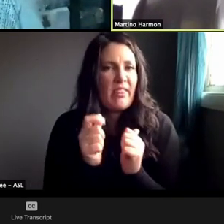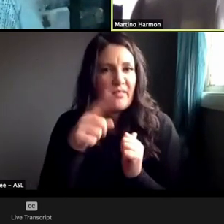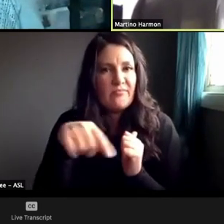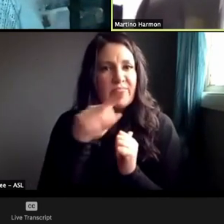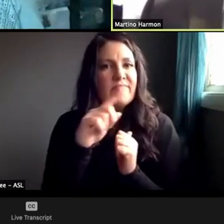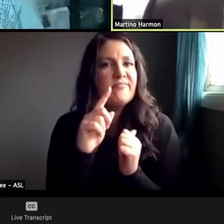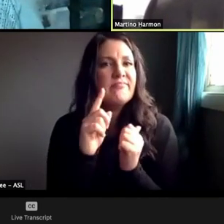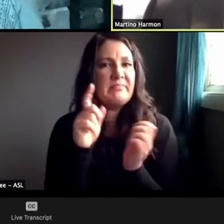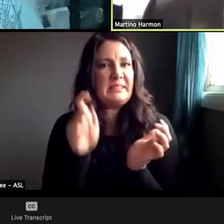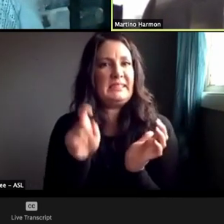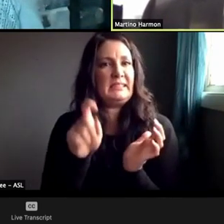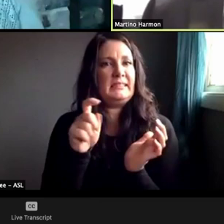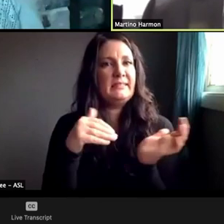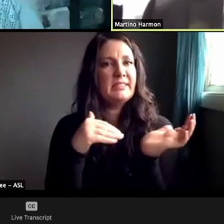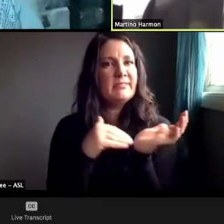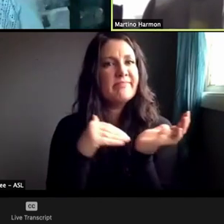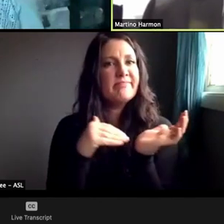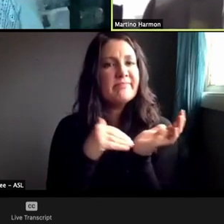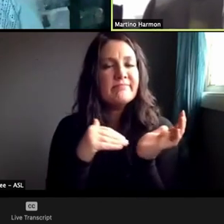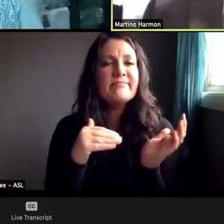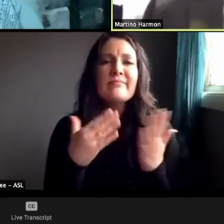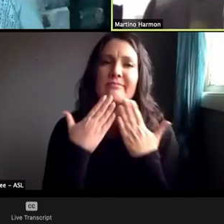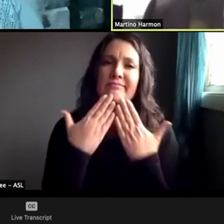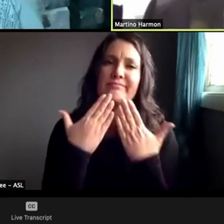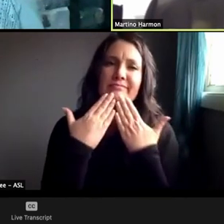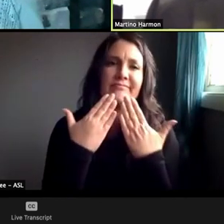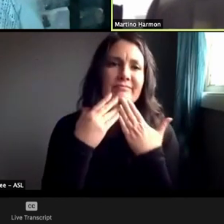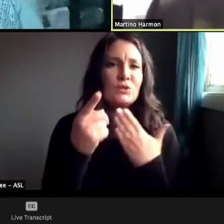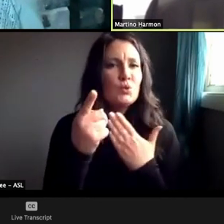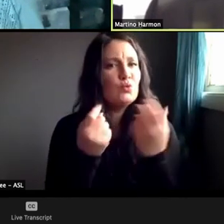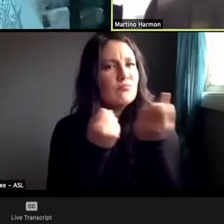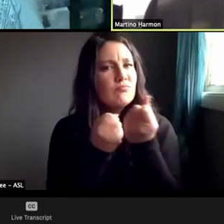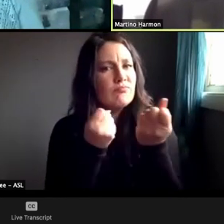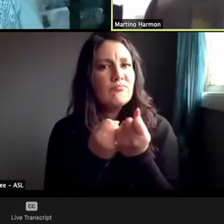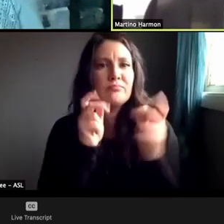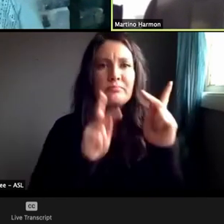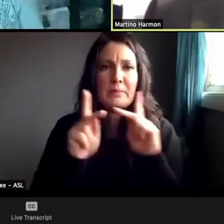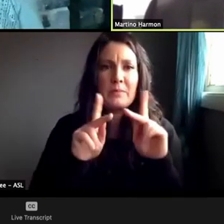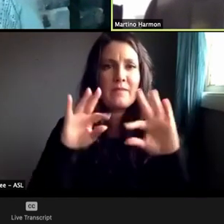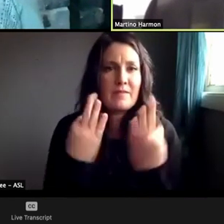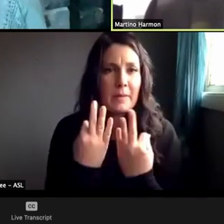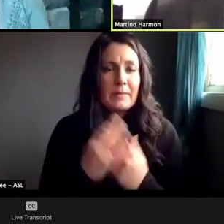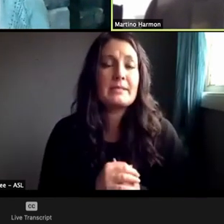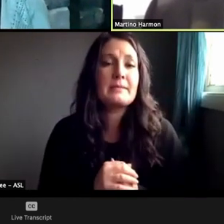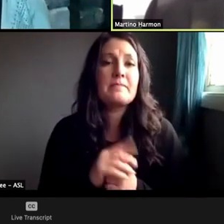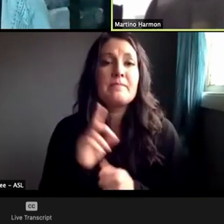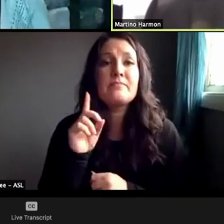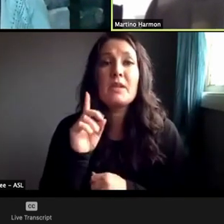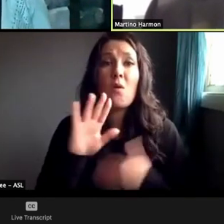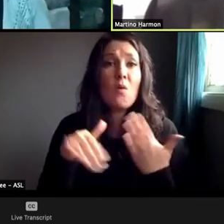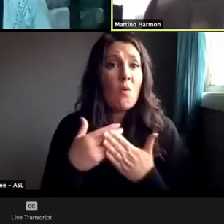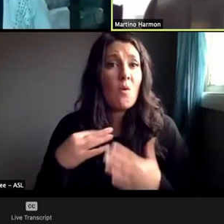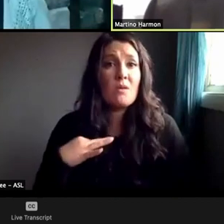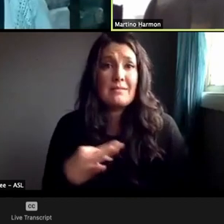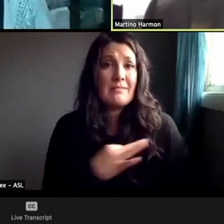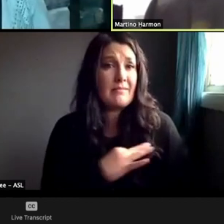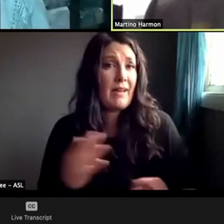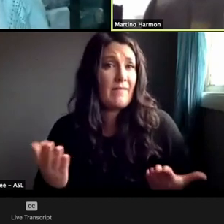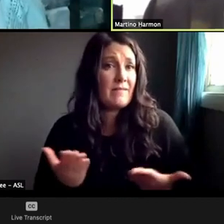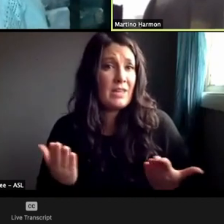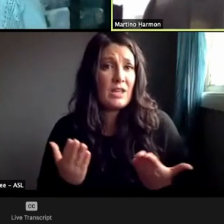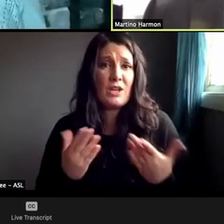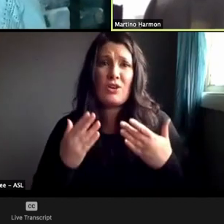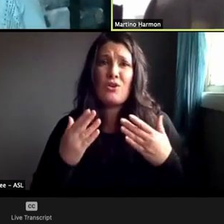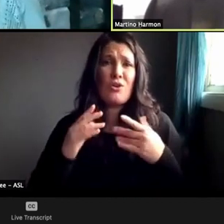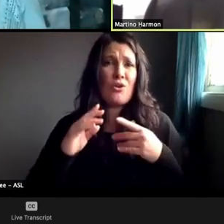Are always ready and on call, Dean of Students staff, they have provided around the clock support for a wide